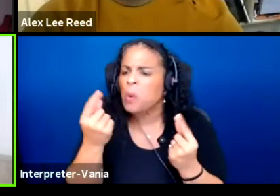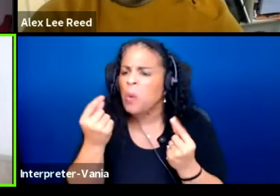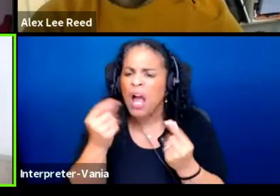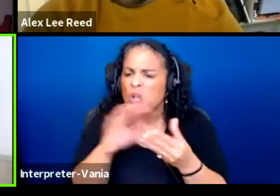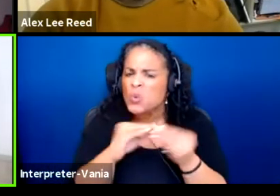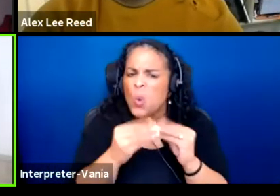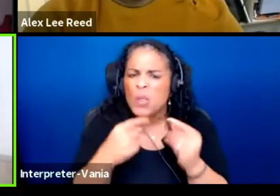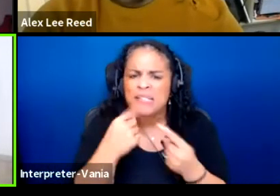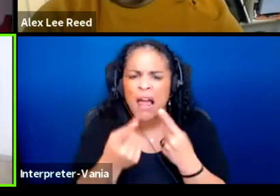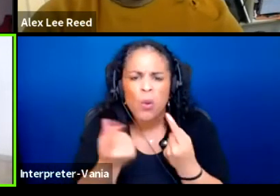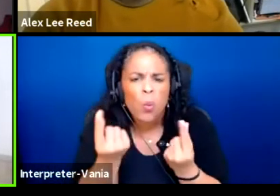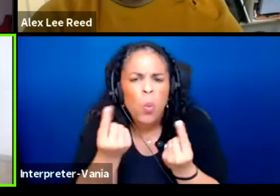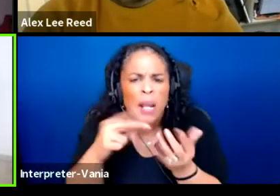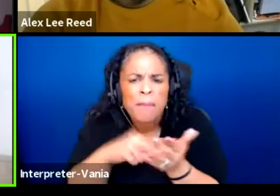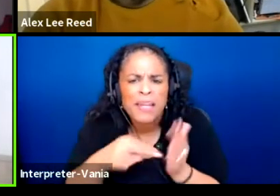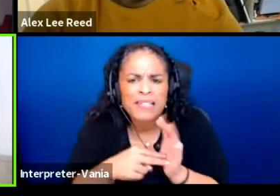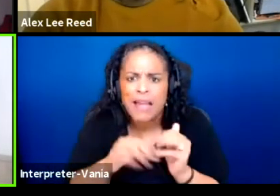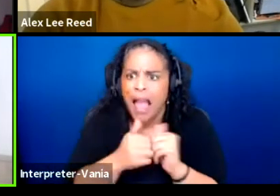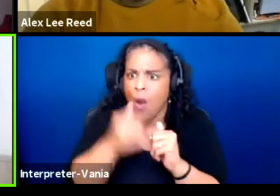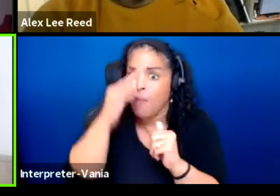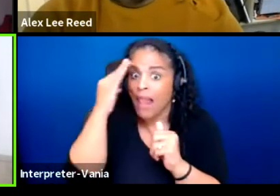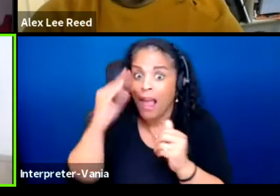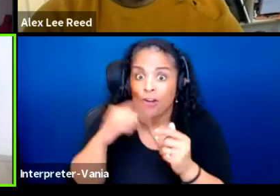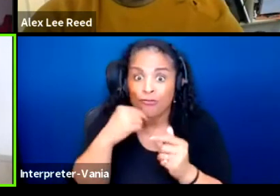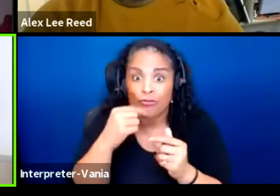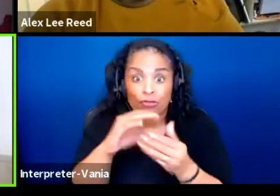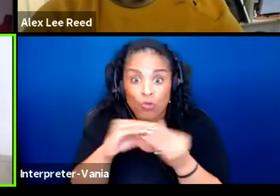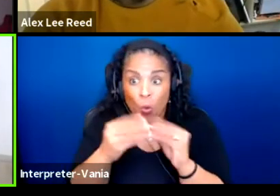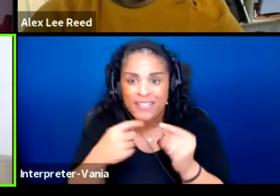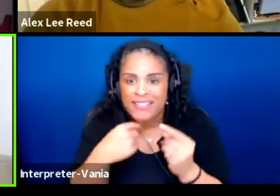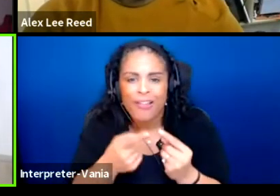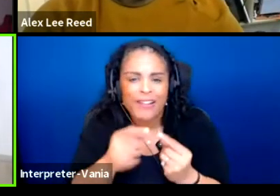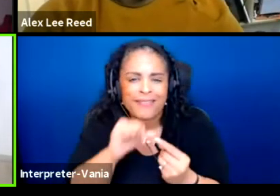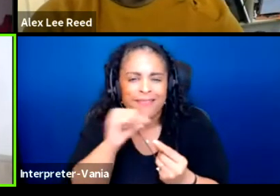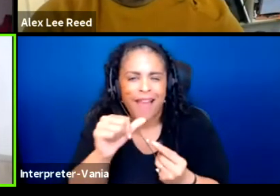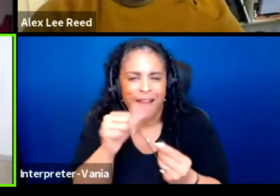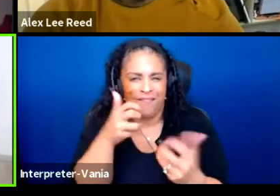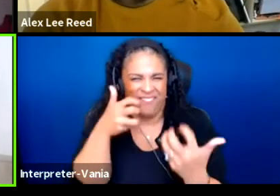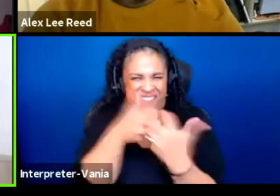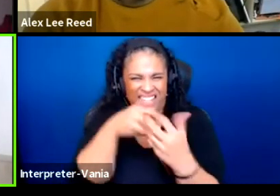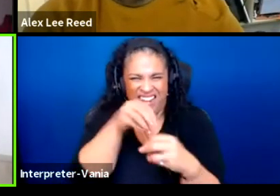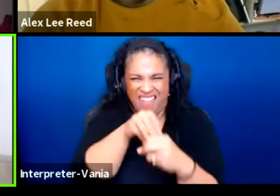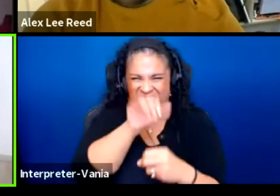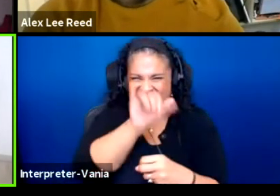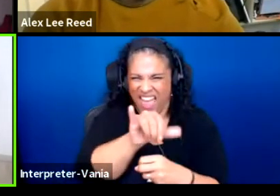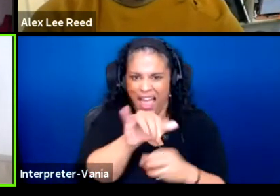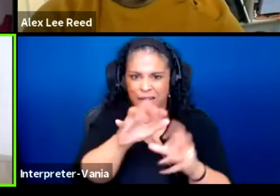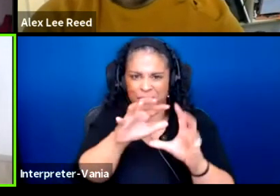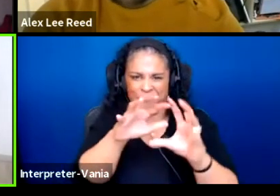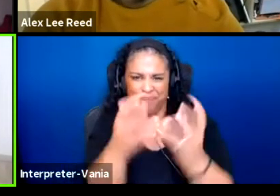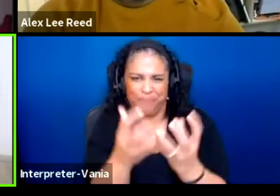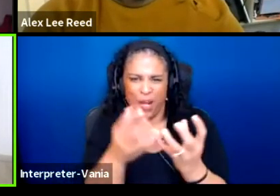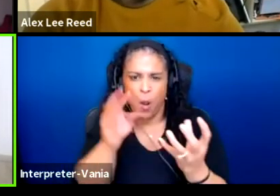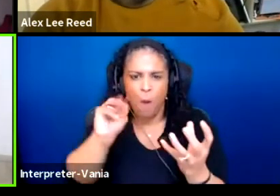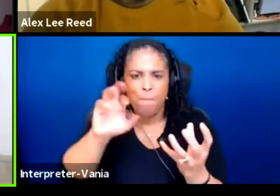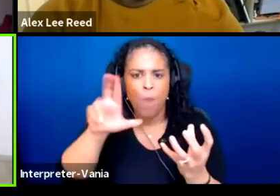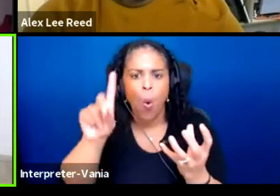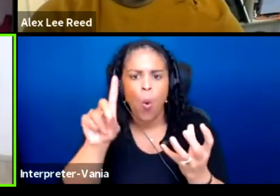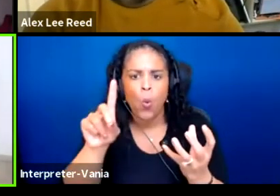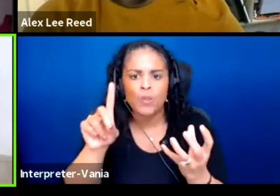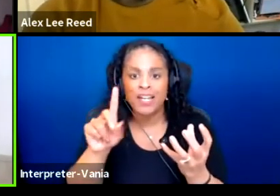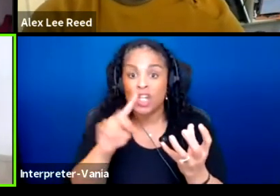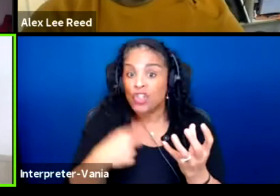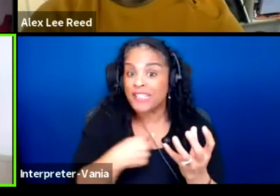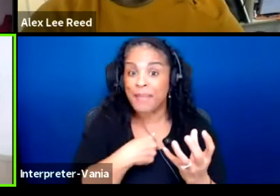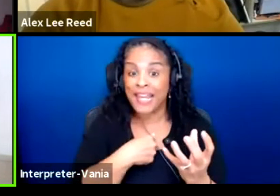is and how Black storytelling does not fit in this monolithic mode of it's just me, I'm going to